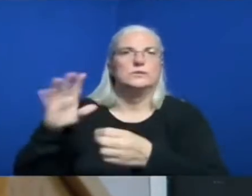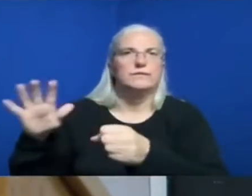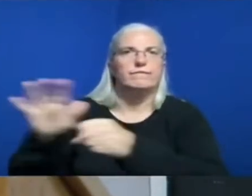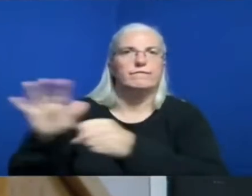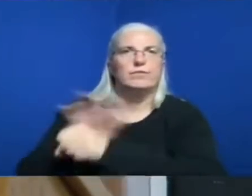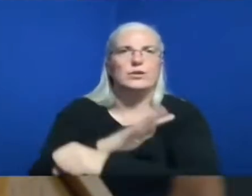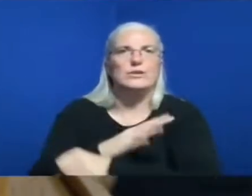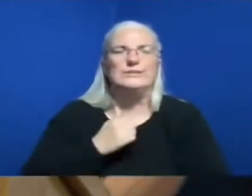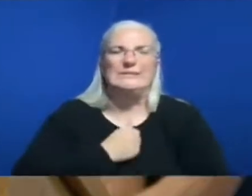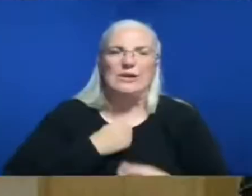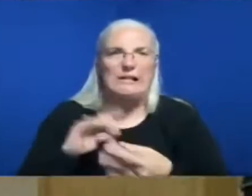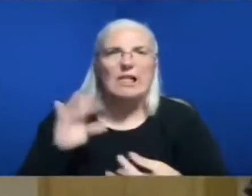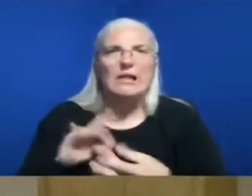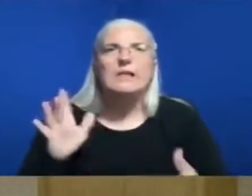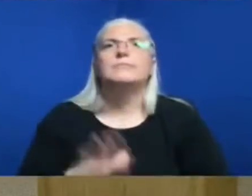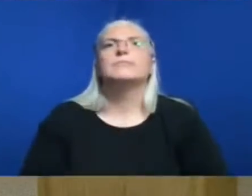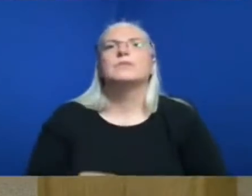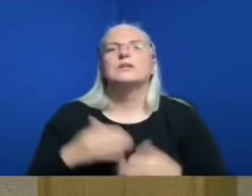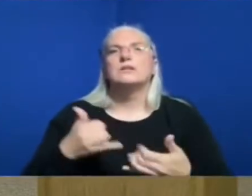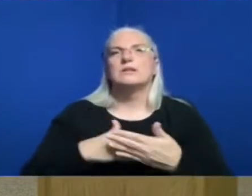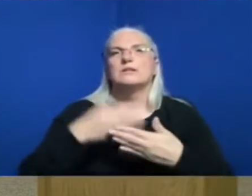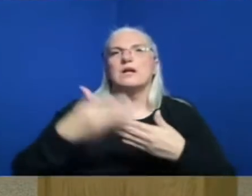Johns.